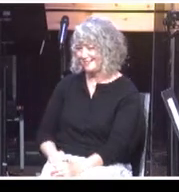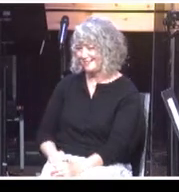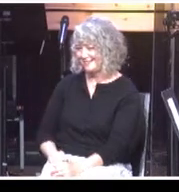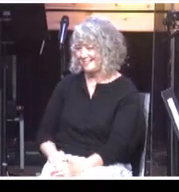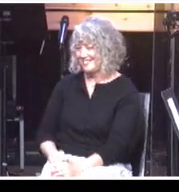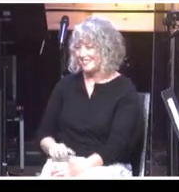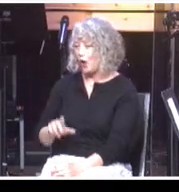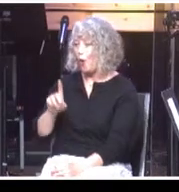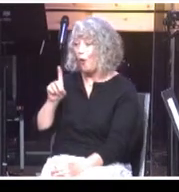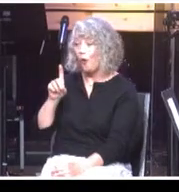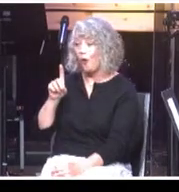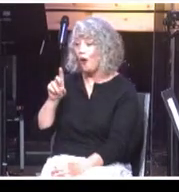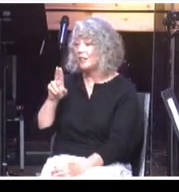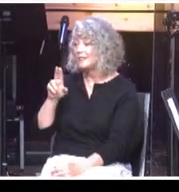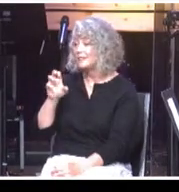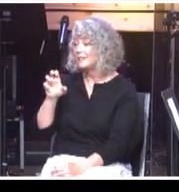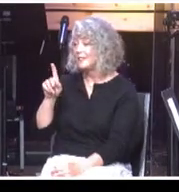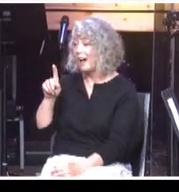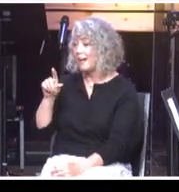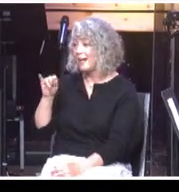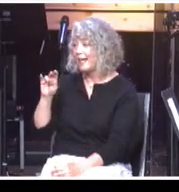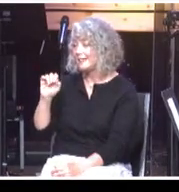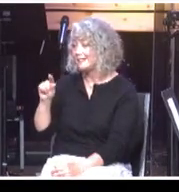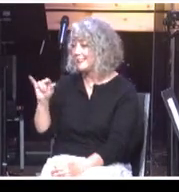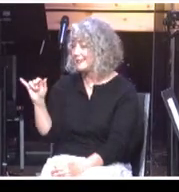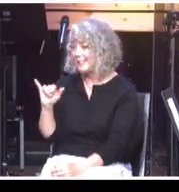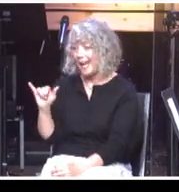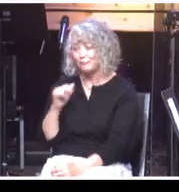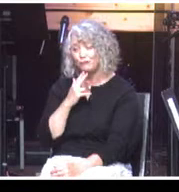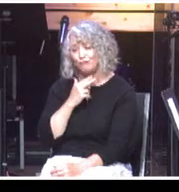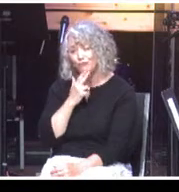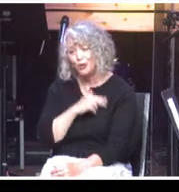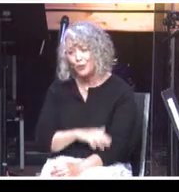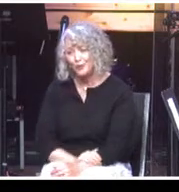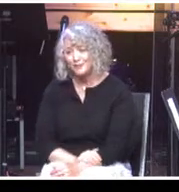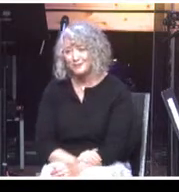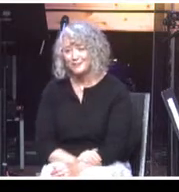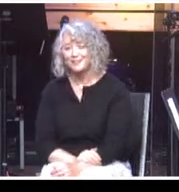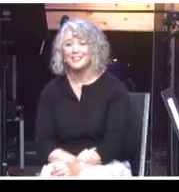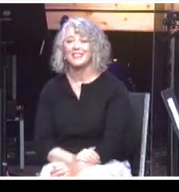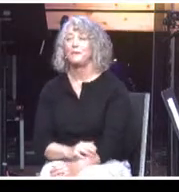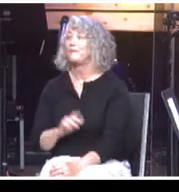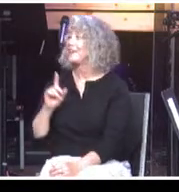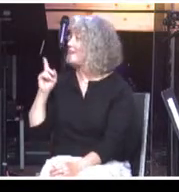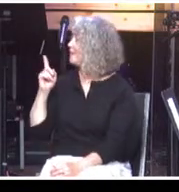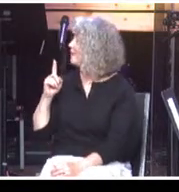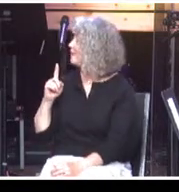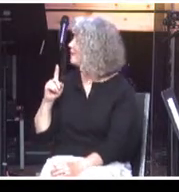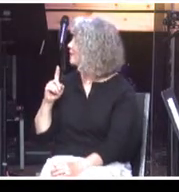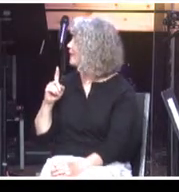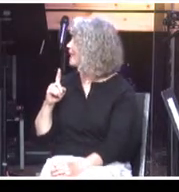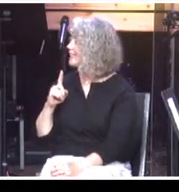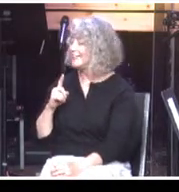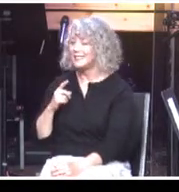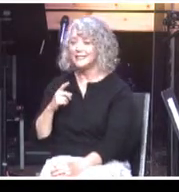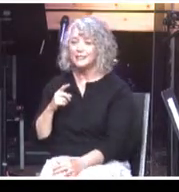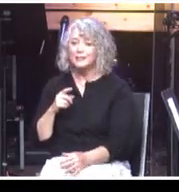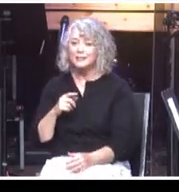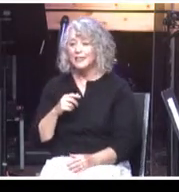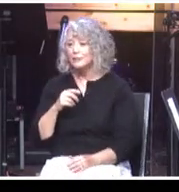Or little ducklings, for that matter, you know? And I'd follow this little group of chicks around with their